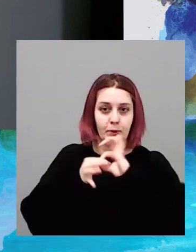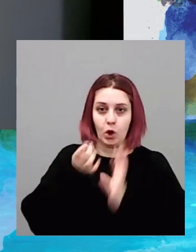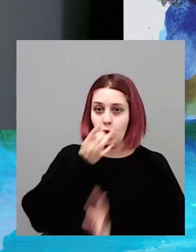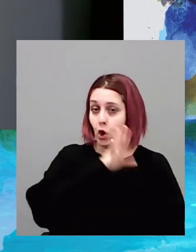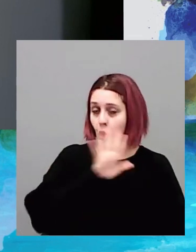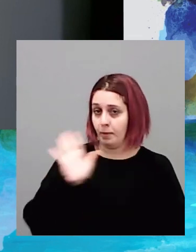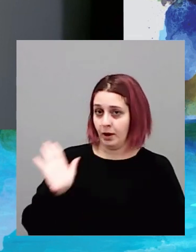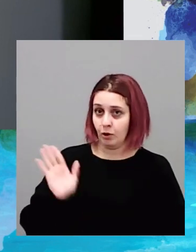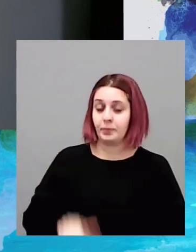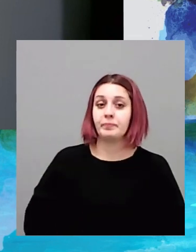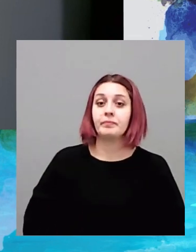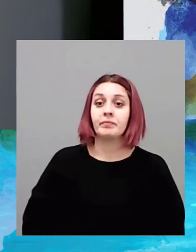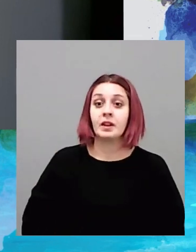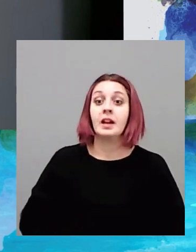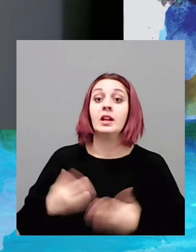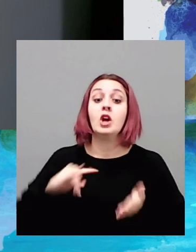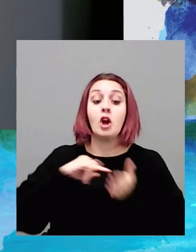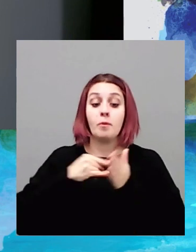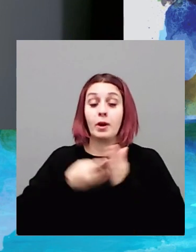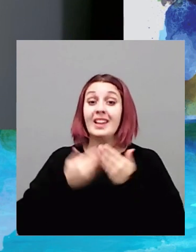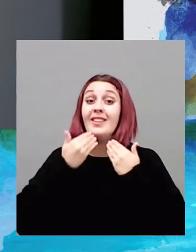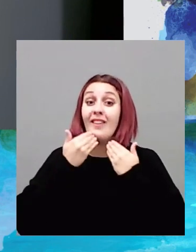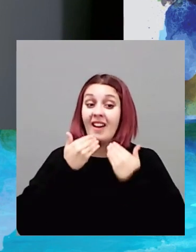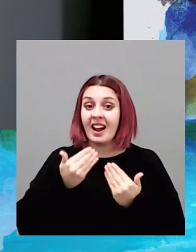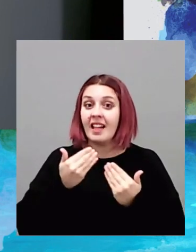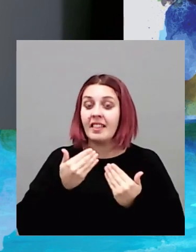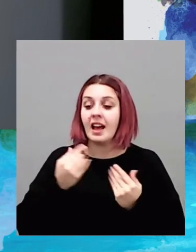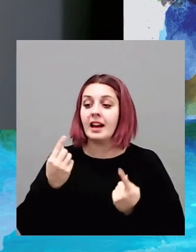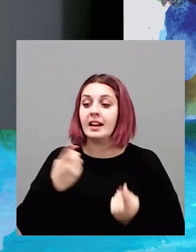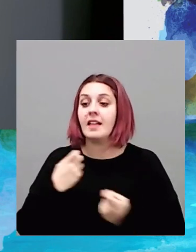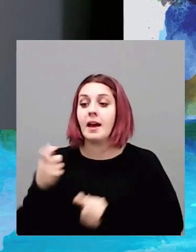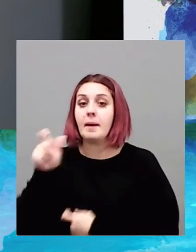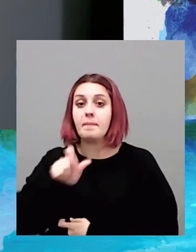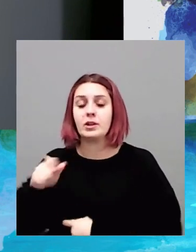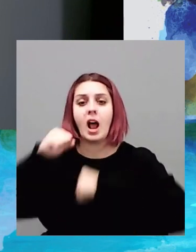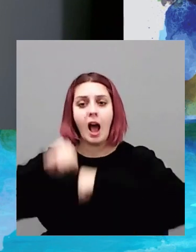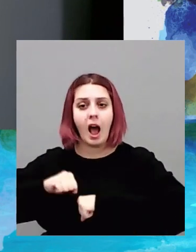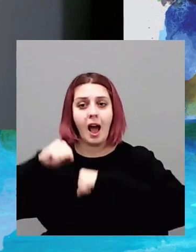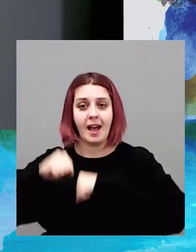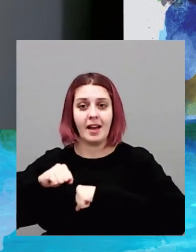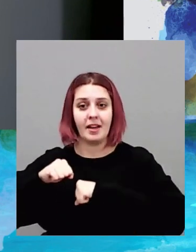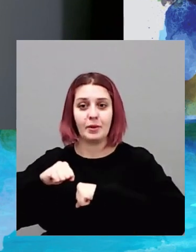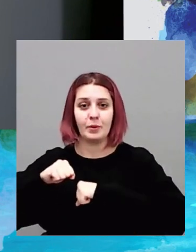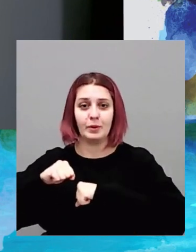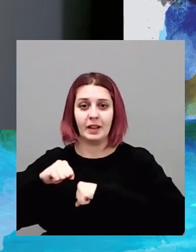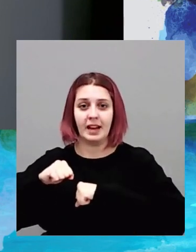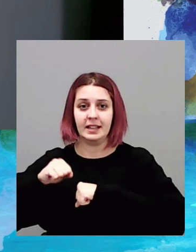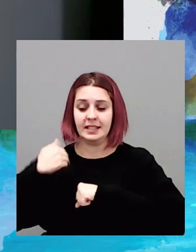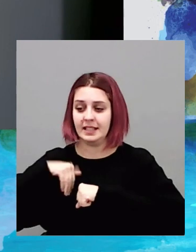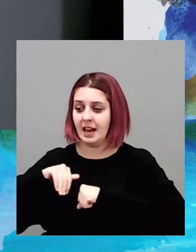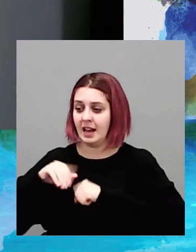spite of any type of disability, of any type of specific needs. Through our project, we try to offer